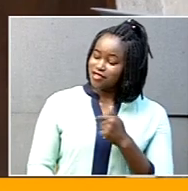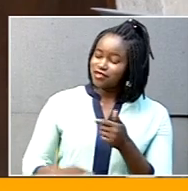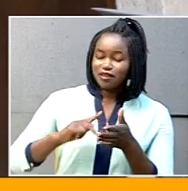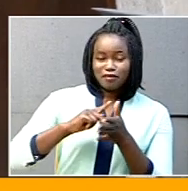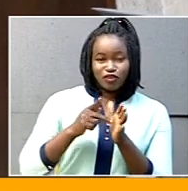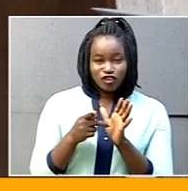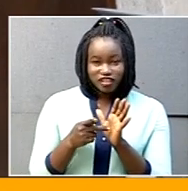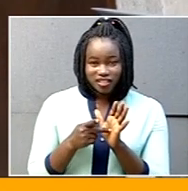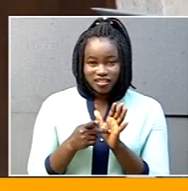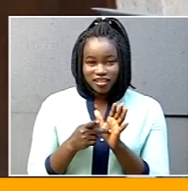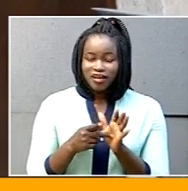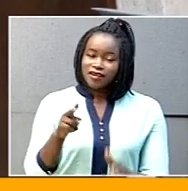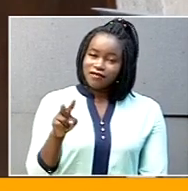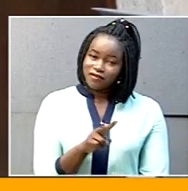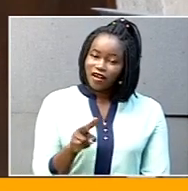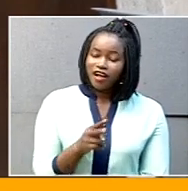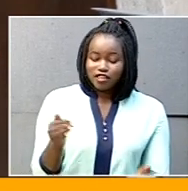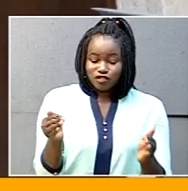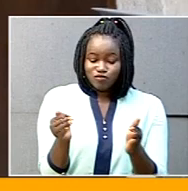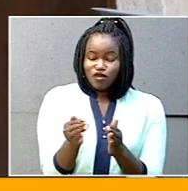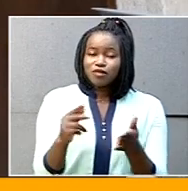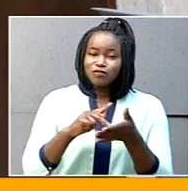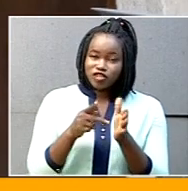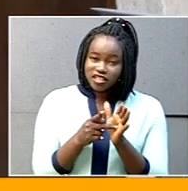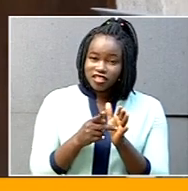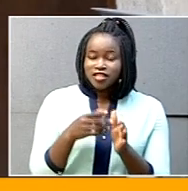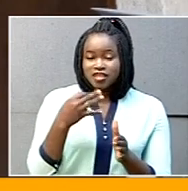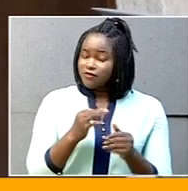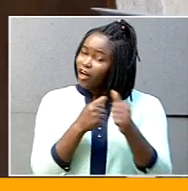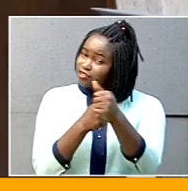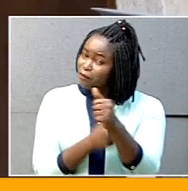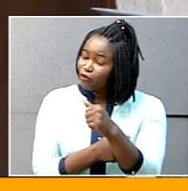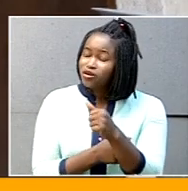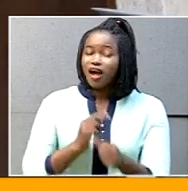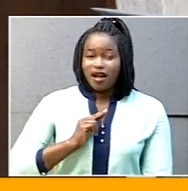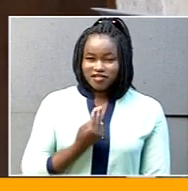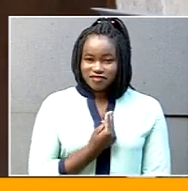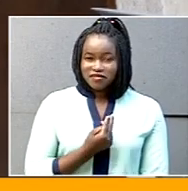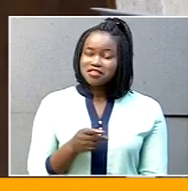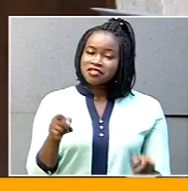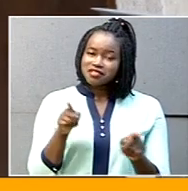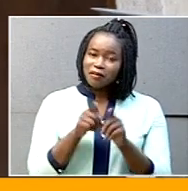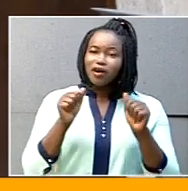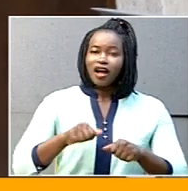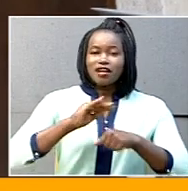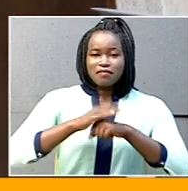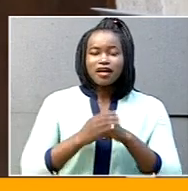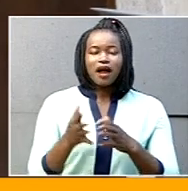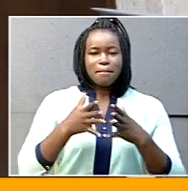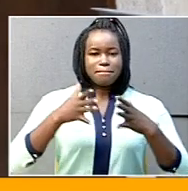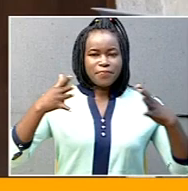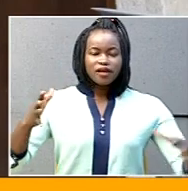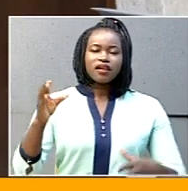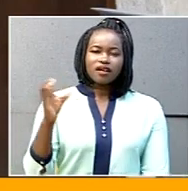like a smaller project. If we are financed and we can make maybe like a bigger company which